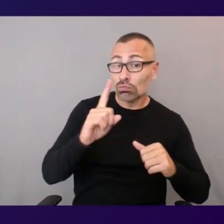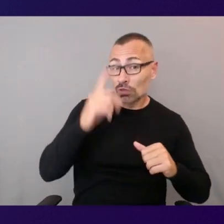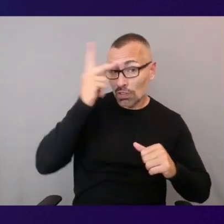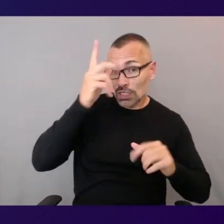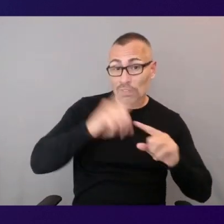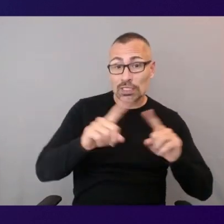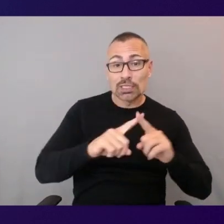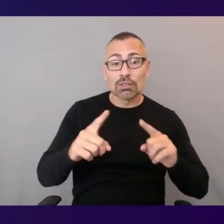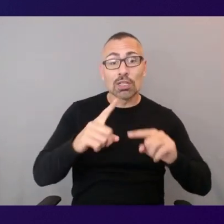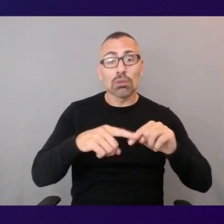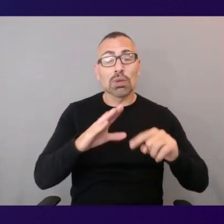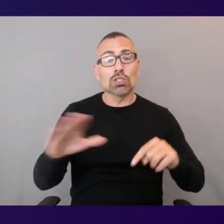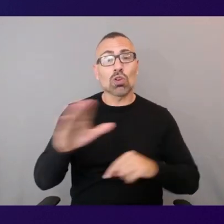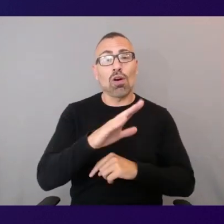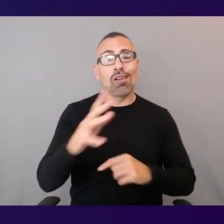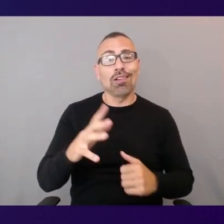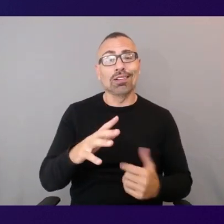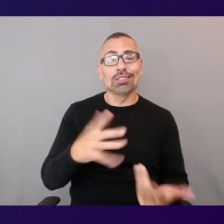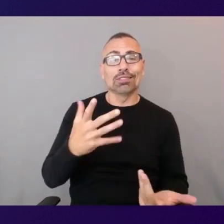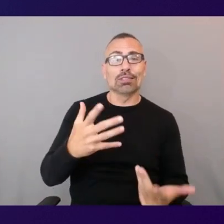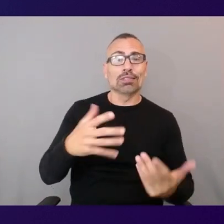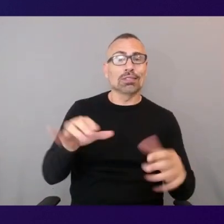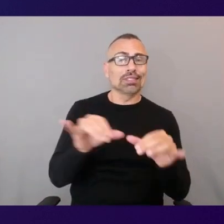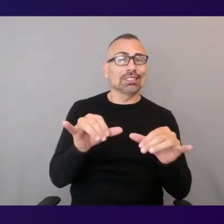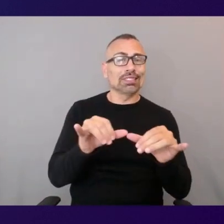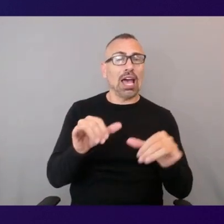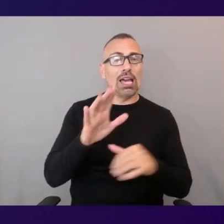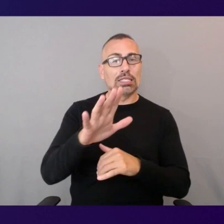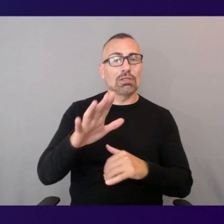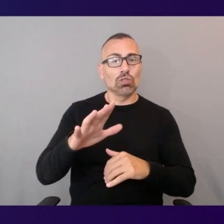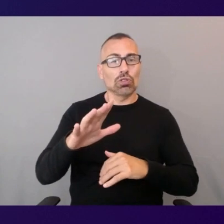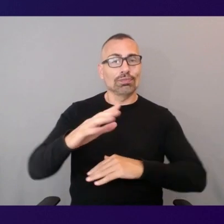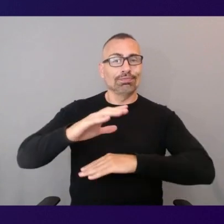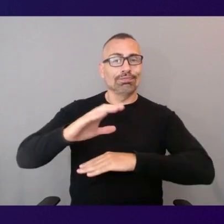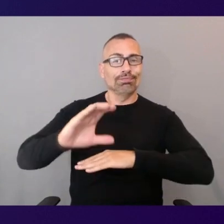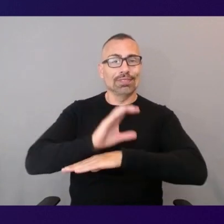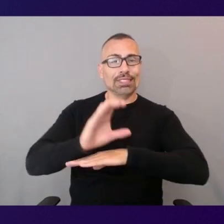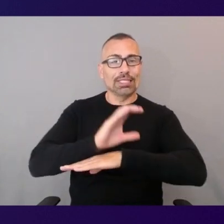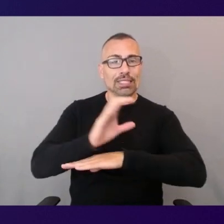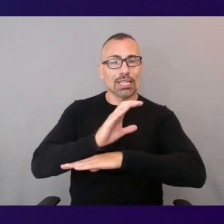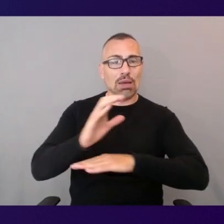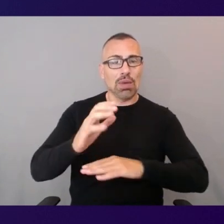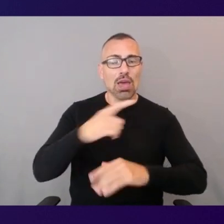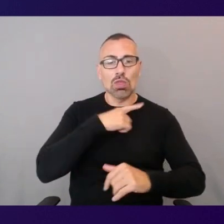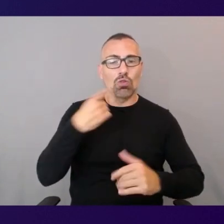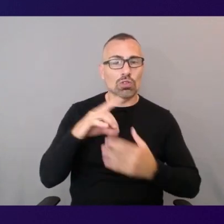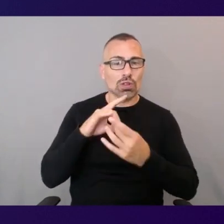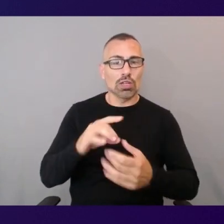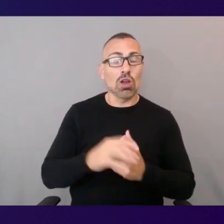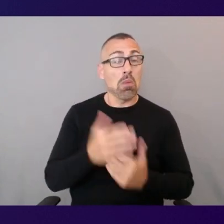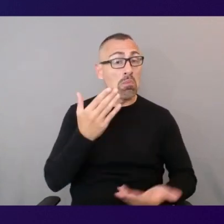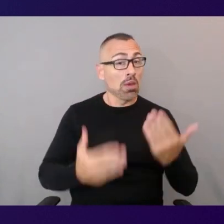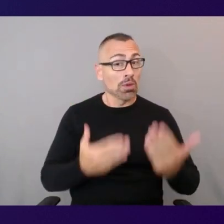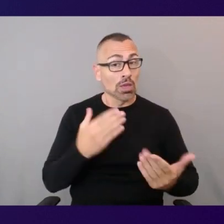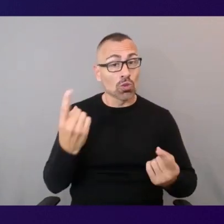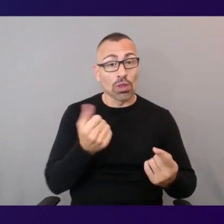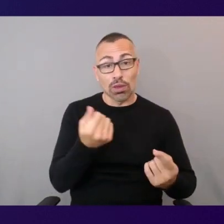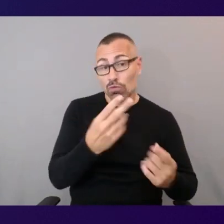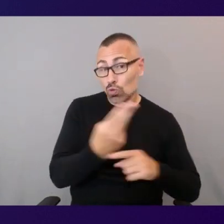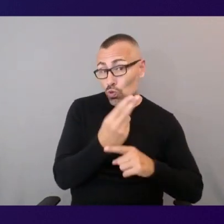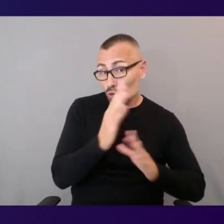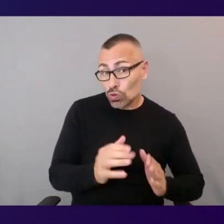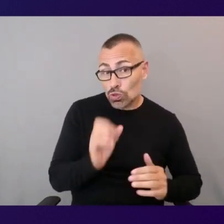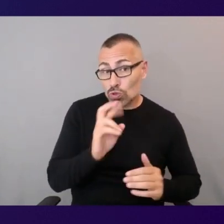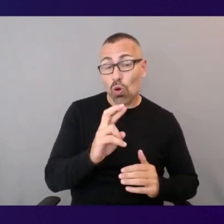associated with it, right? So when you may be just a couple of users, maybe your own personal laptop, right? Think of it like that. You